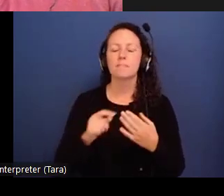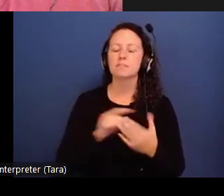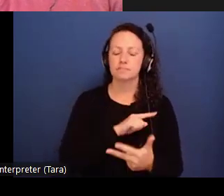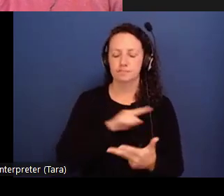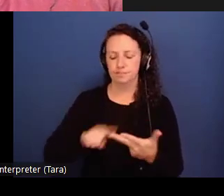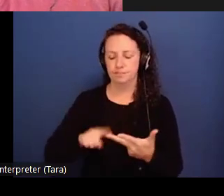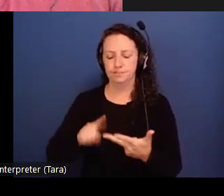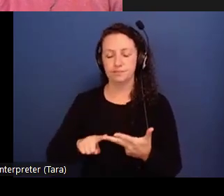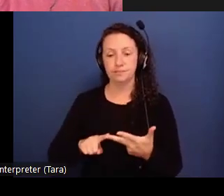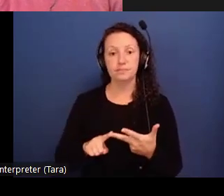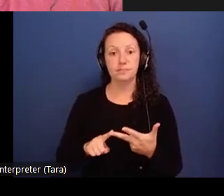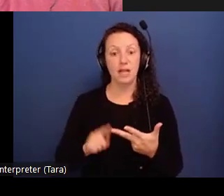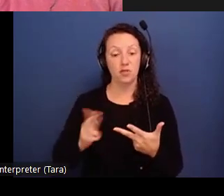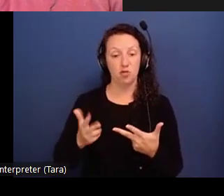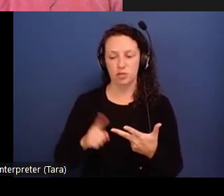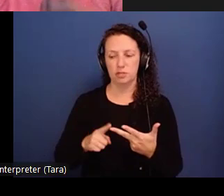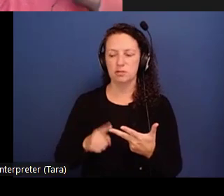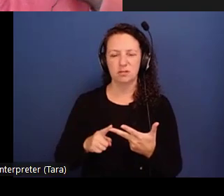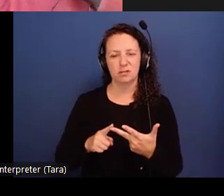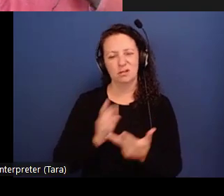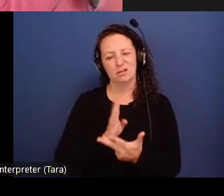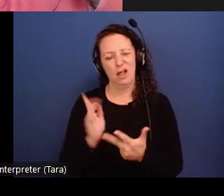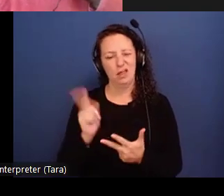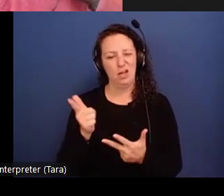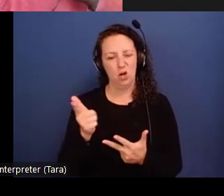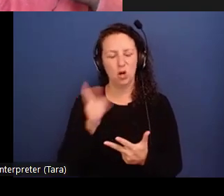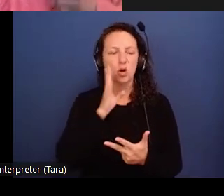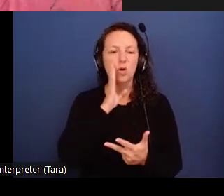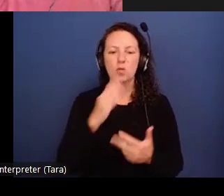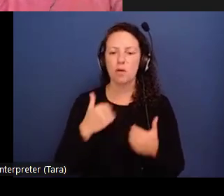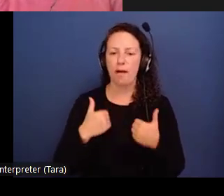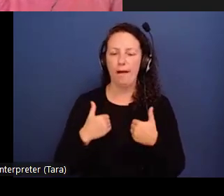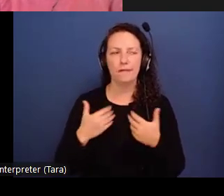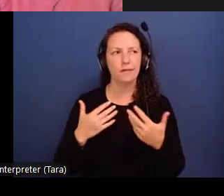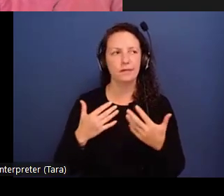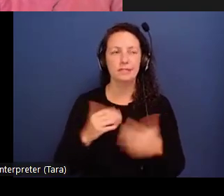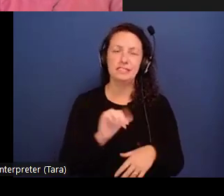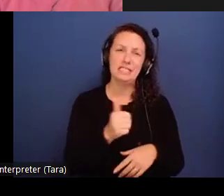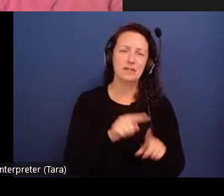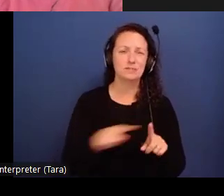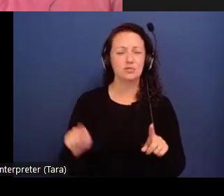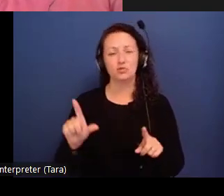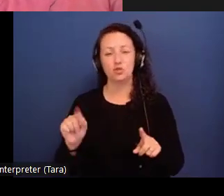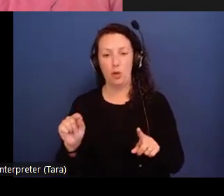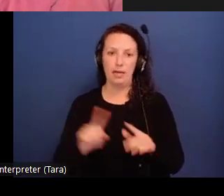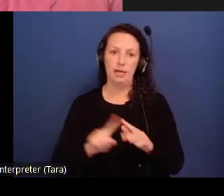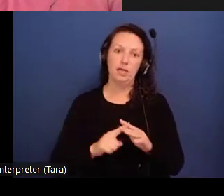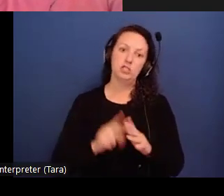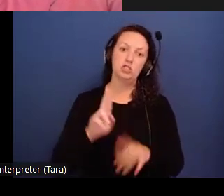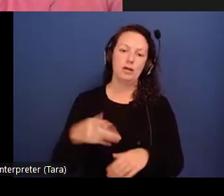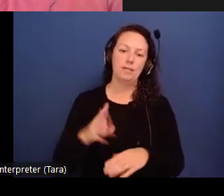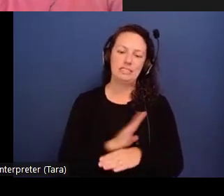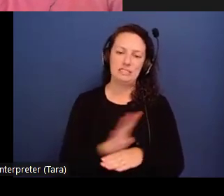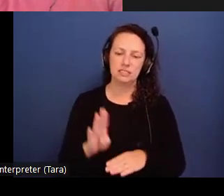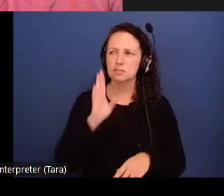of the year where we also going to be accepting anywhere between 10 to 20 startups starting